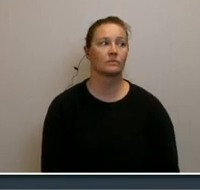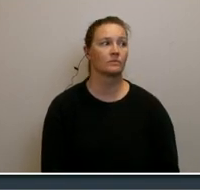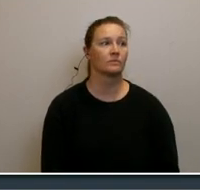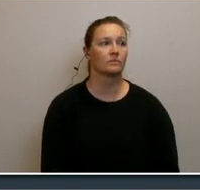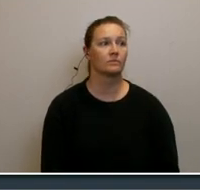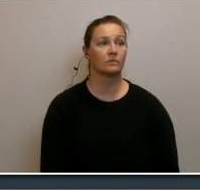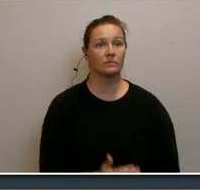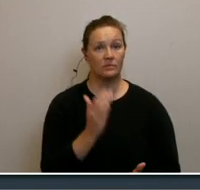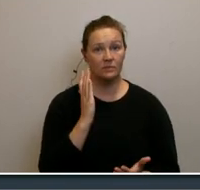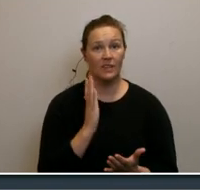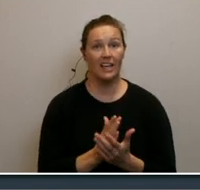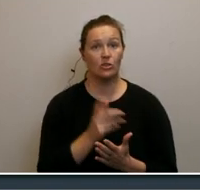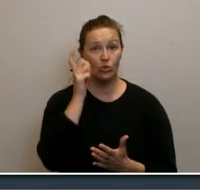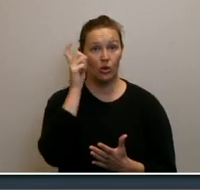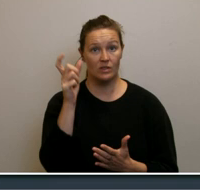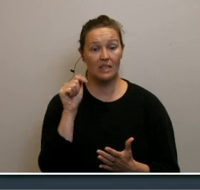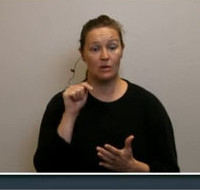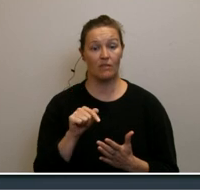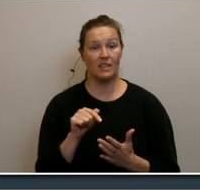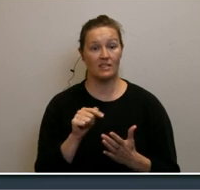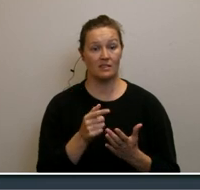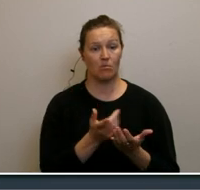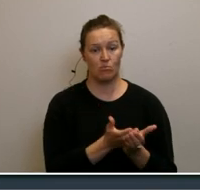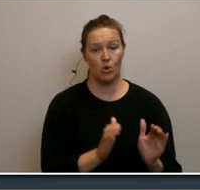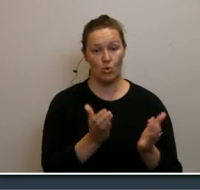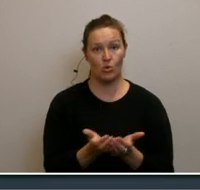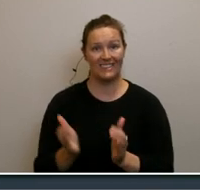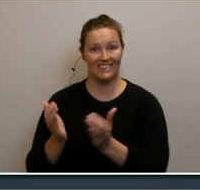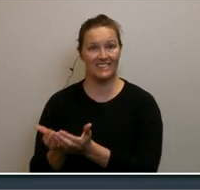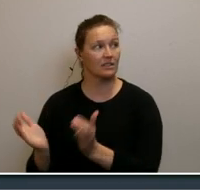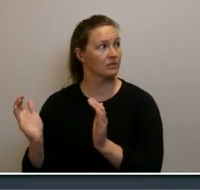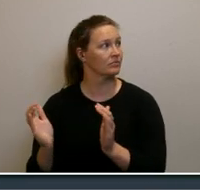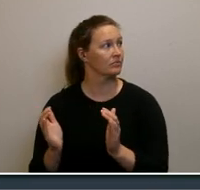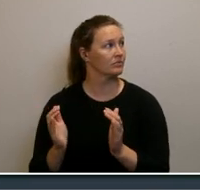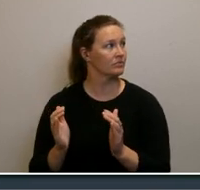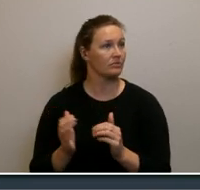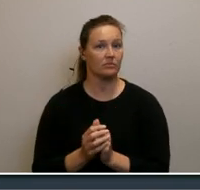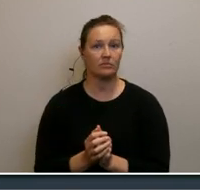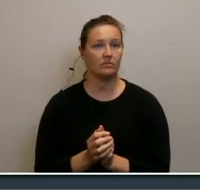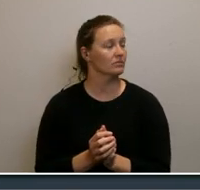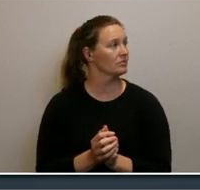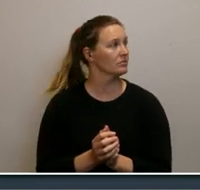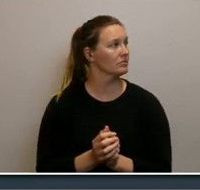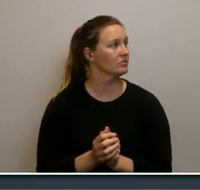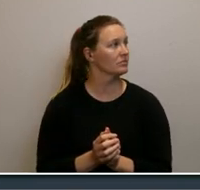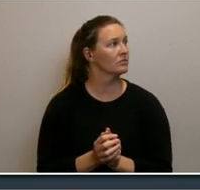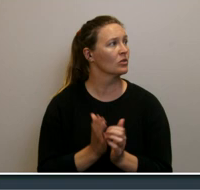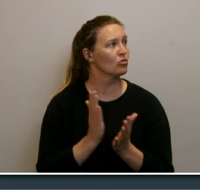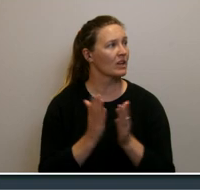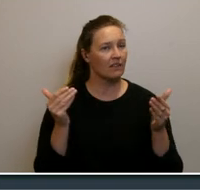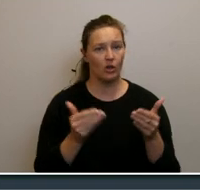The actual concept of this particular set of pools and the development within that area is very much focused on